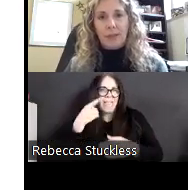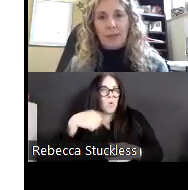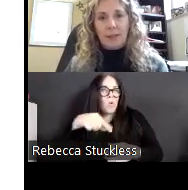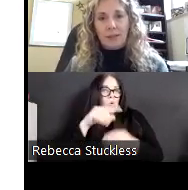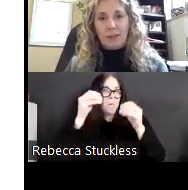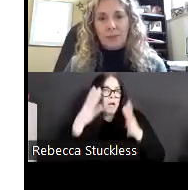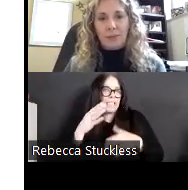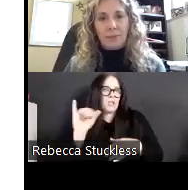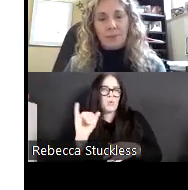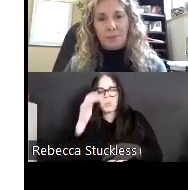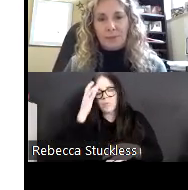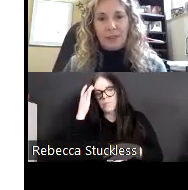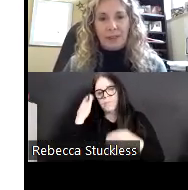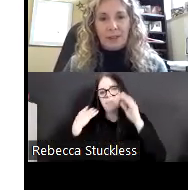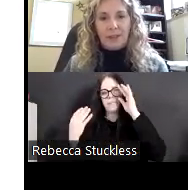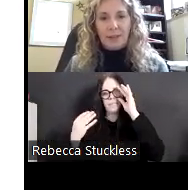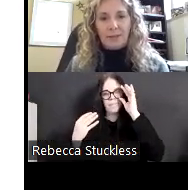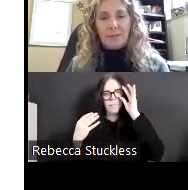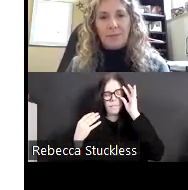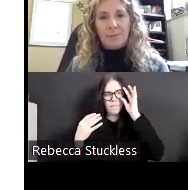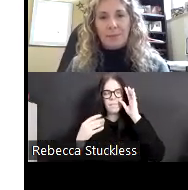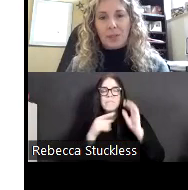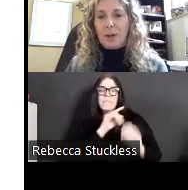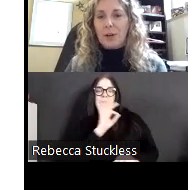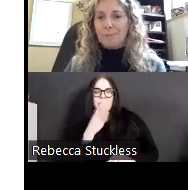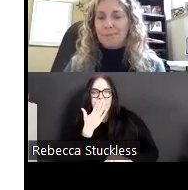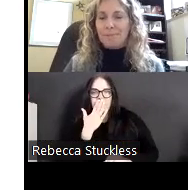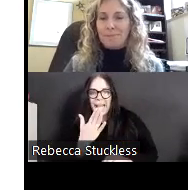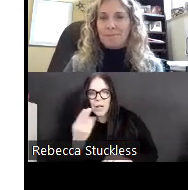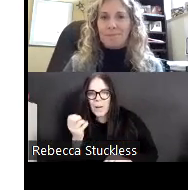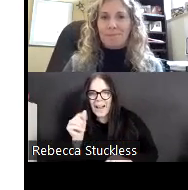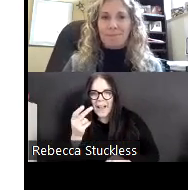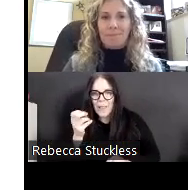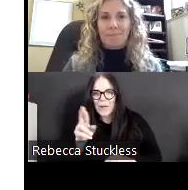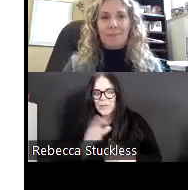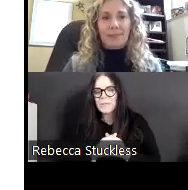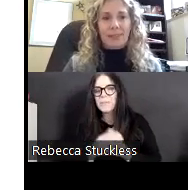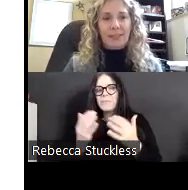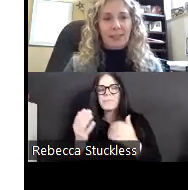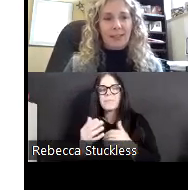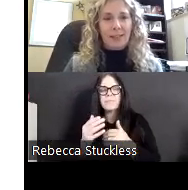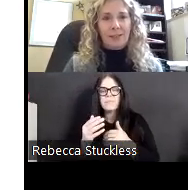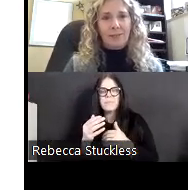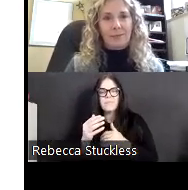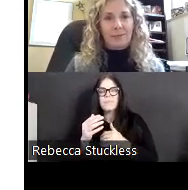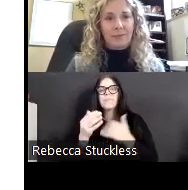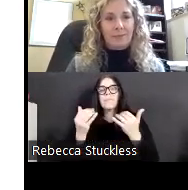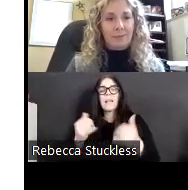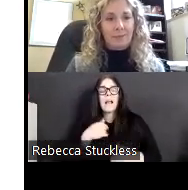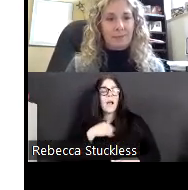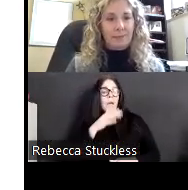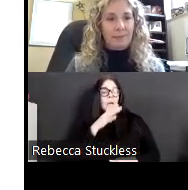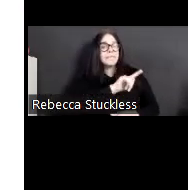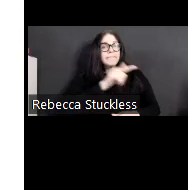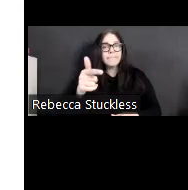Okay, Wonderful. thank you. Thank you so much, Heather. You're welcome. I'm going to pass the floor to Rick Townend, who is